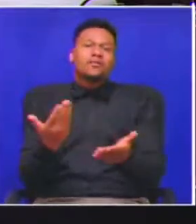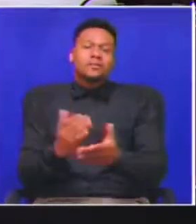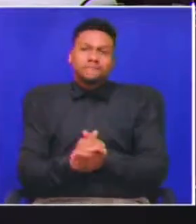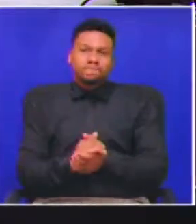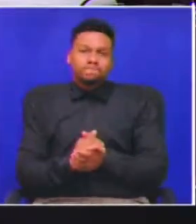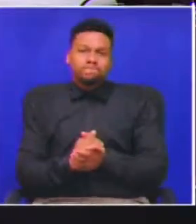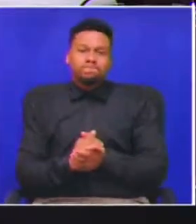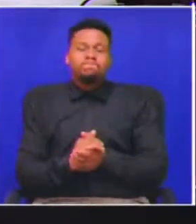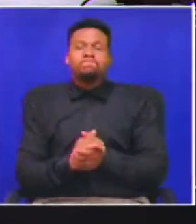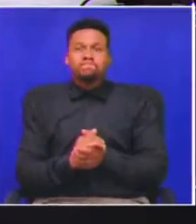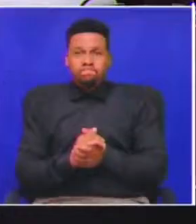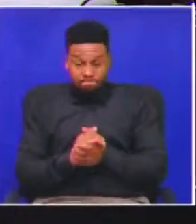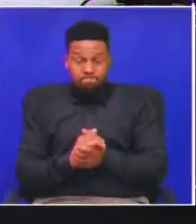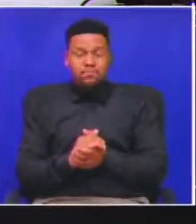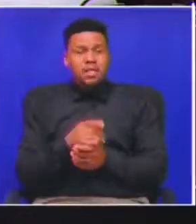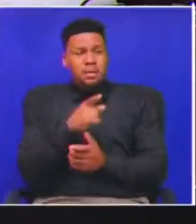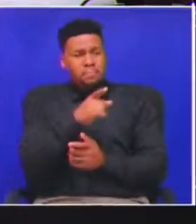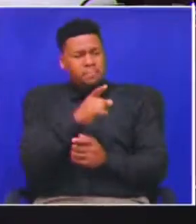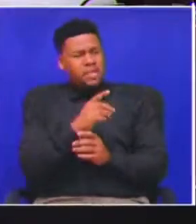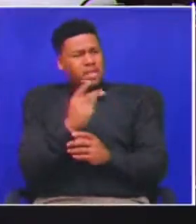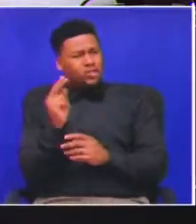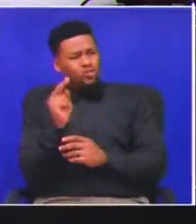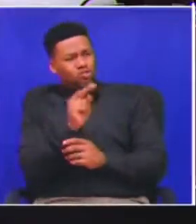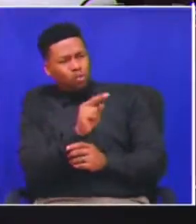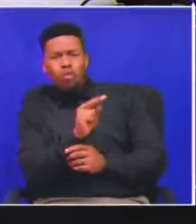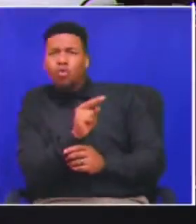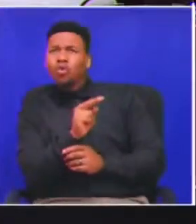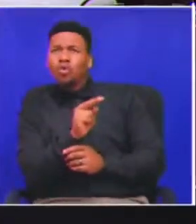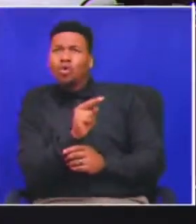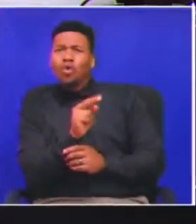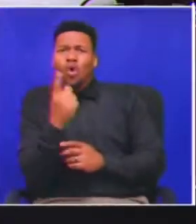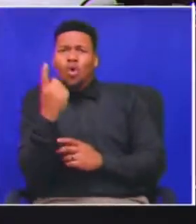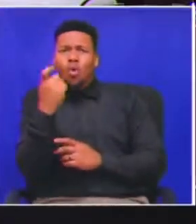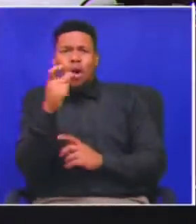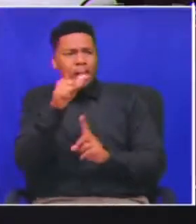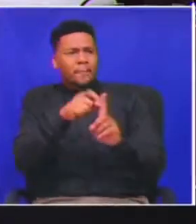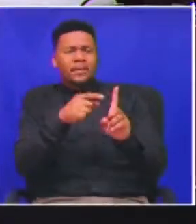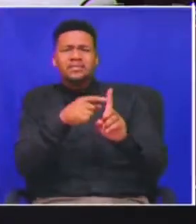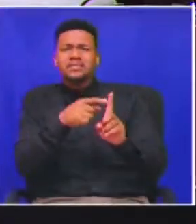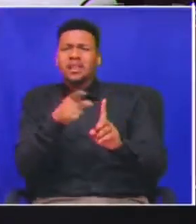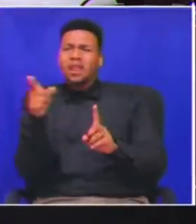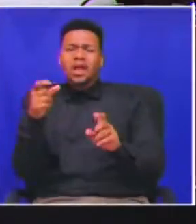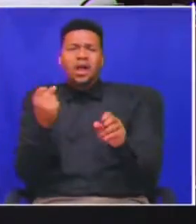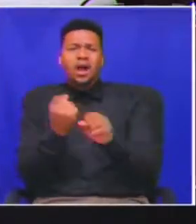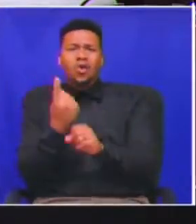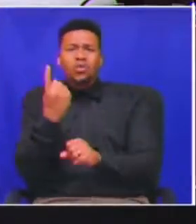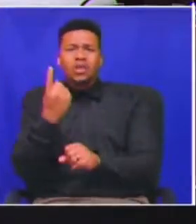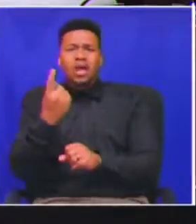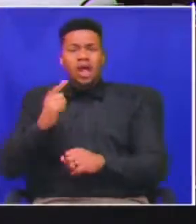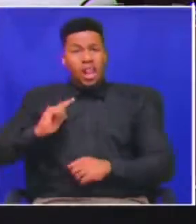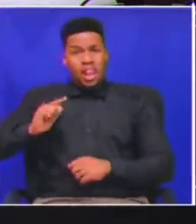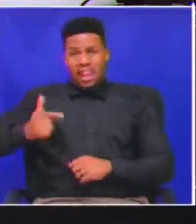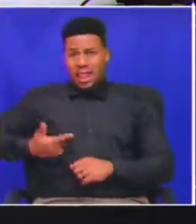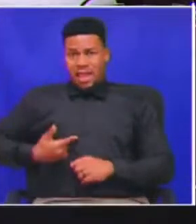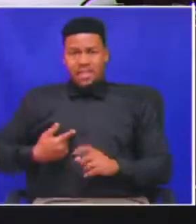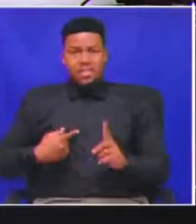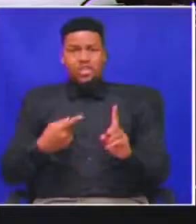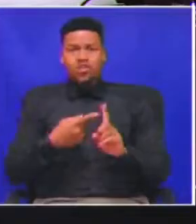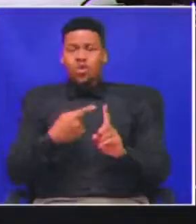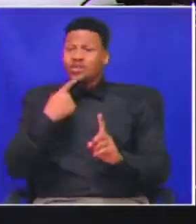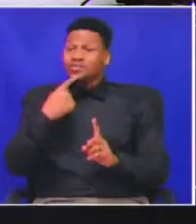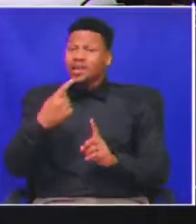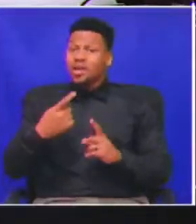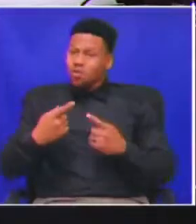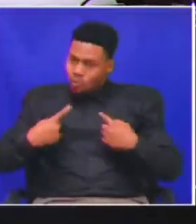clearly demonstrated by one of the residents in Gauteng, a lady who was saying, we as